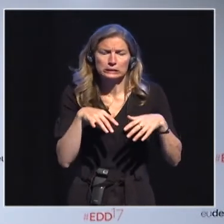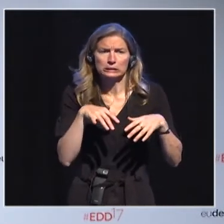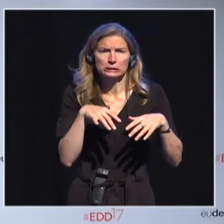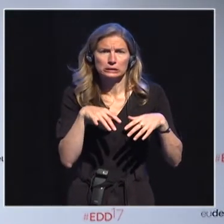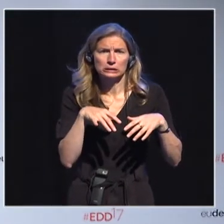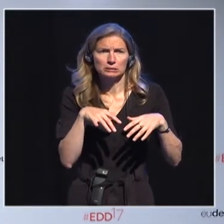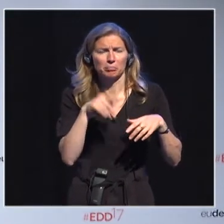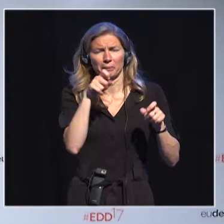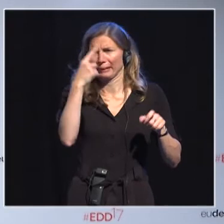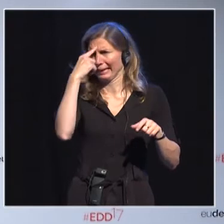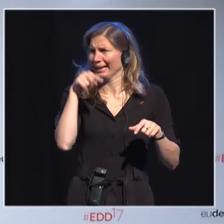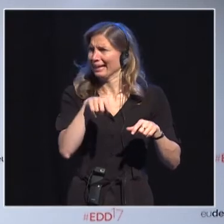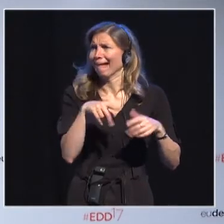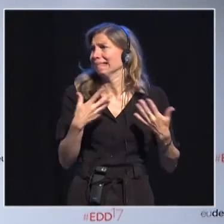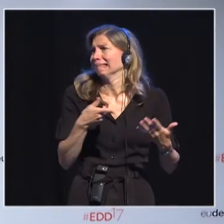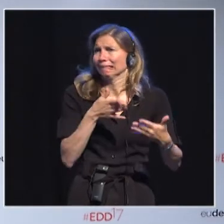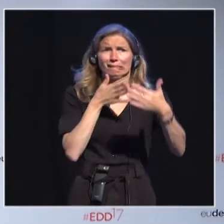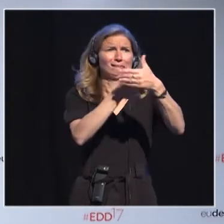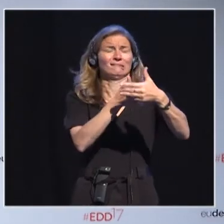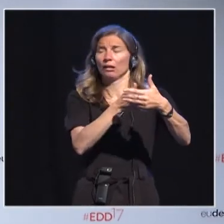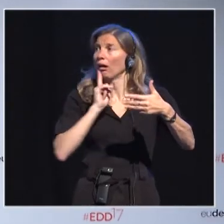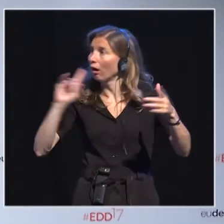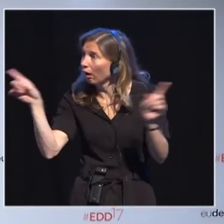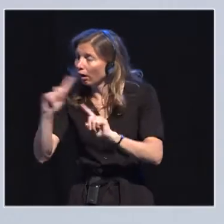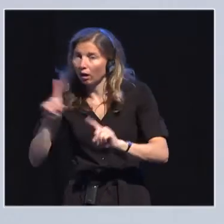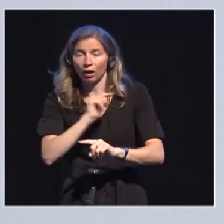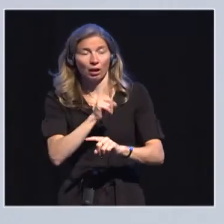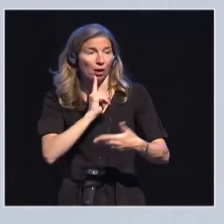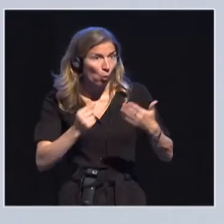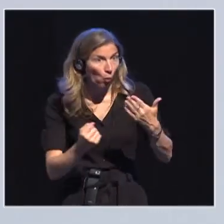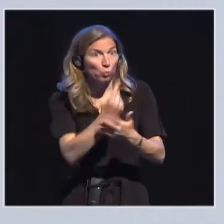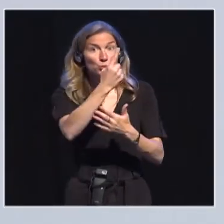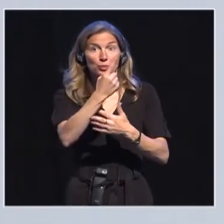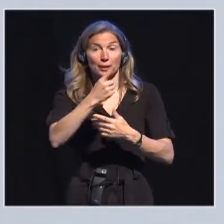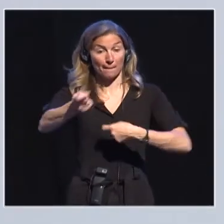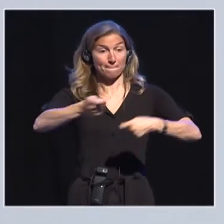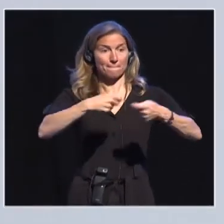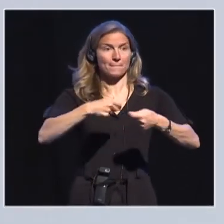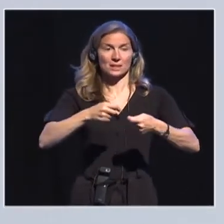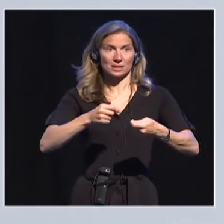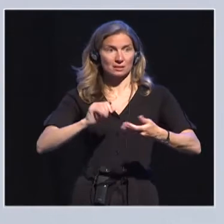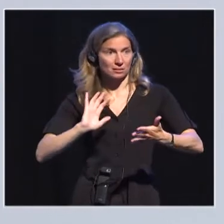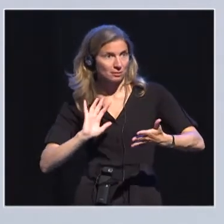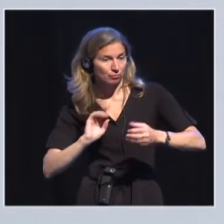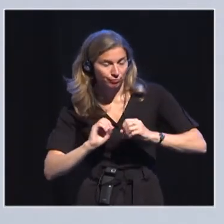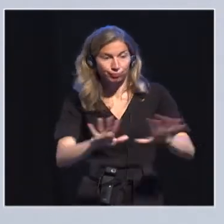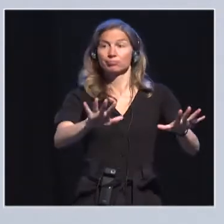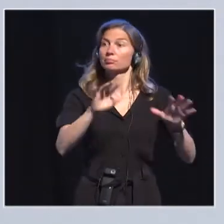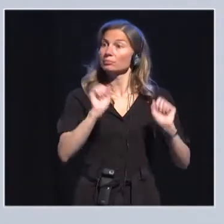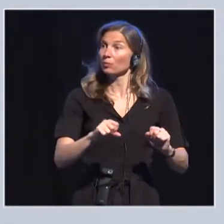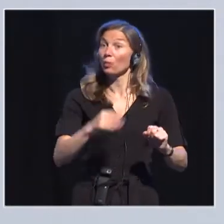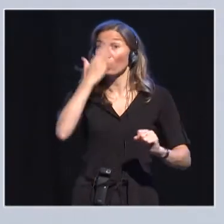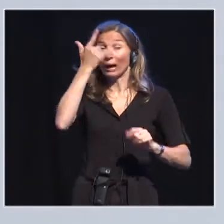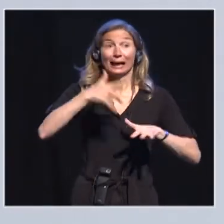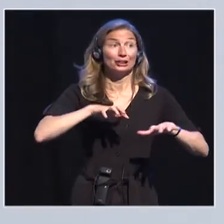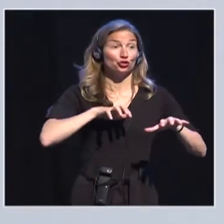an impediment, I said, no, this is actually a great opportunity for business. The risk is high, but then the gains would be high as